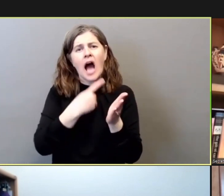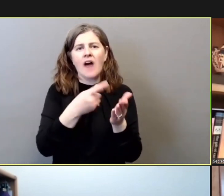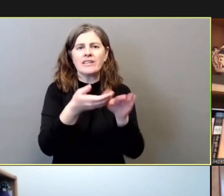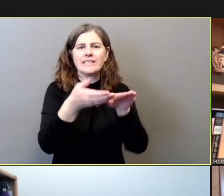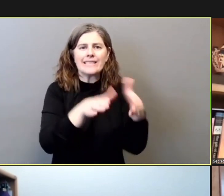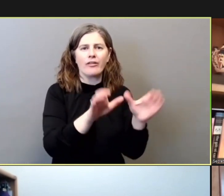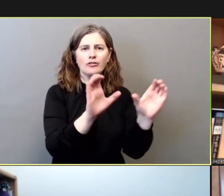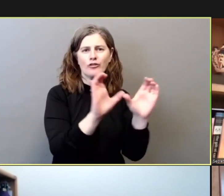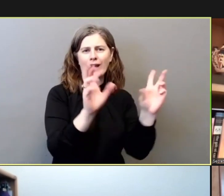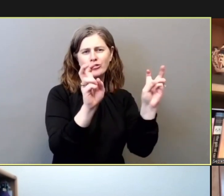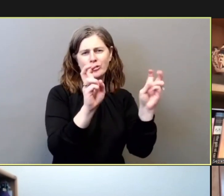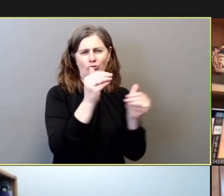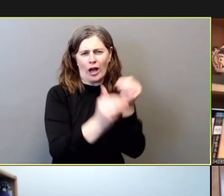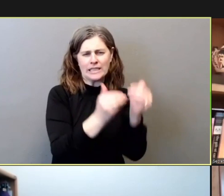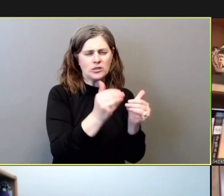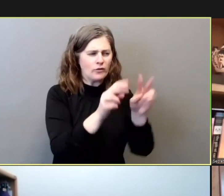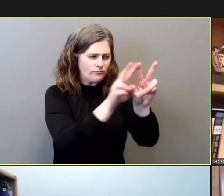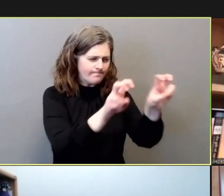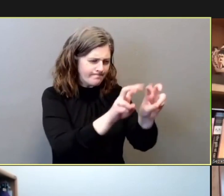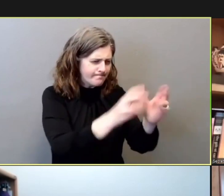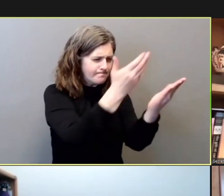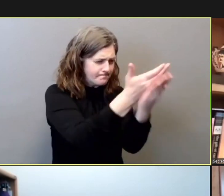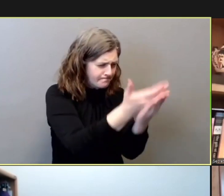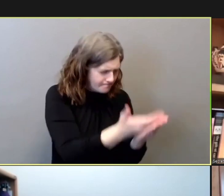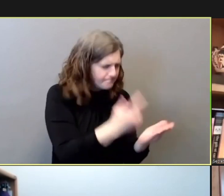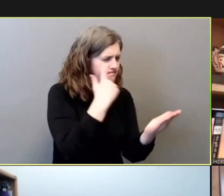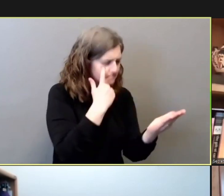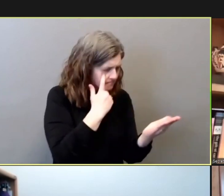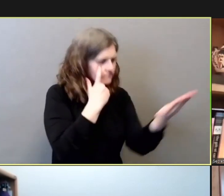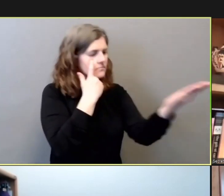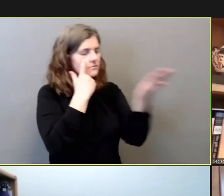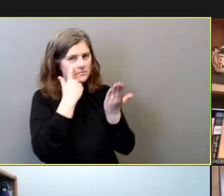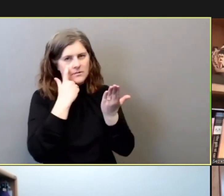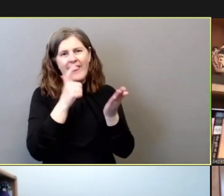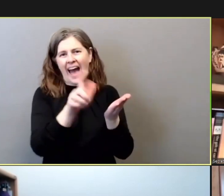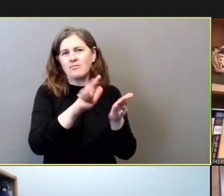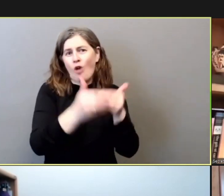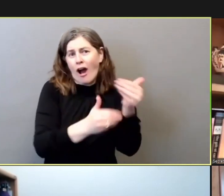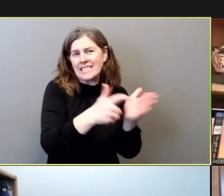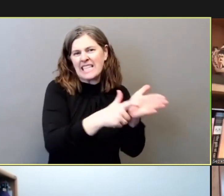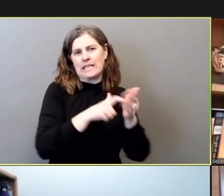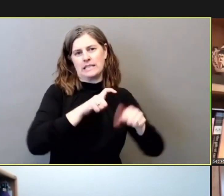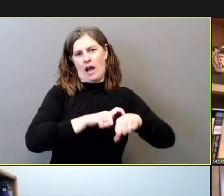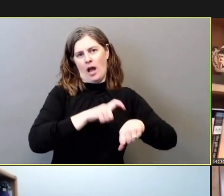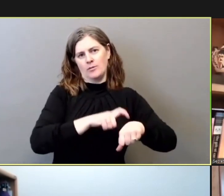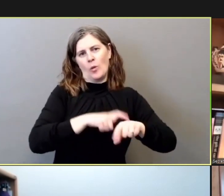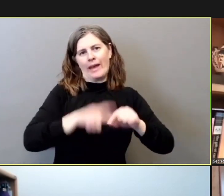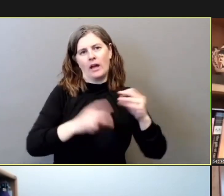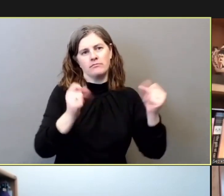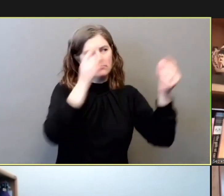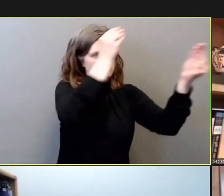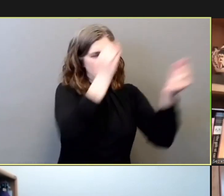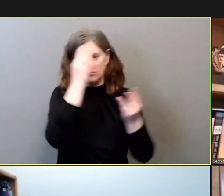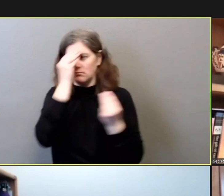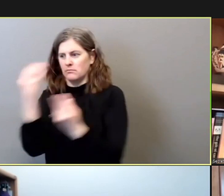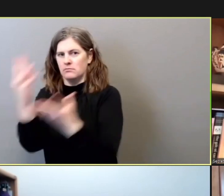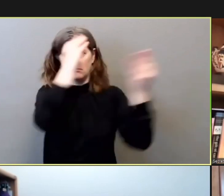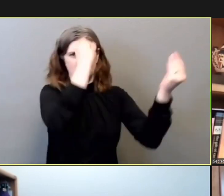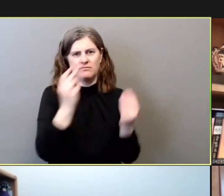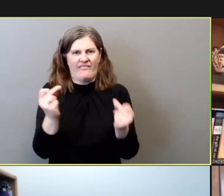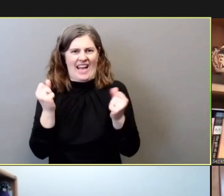certification process that takes some time. So we have been